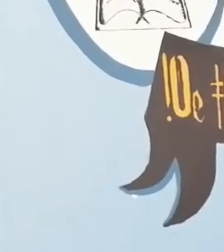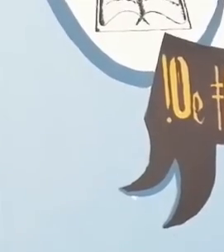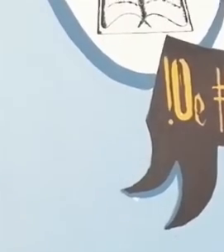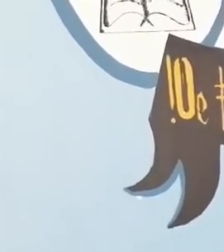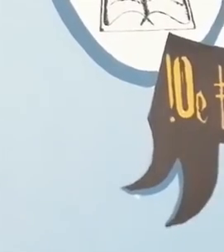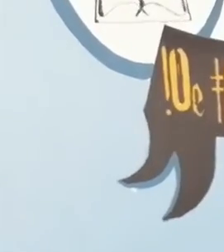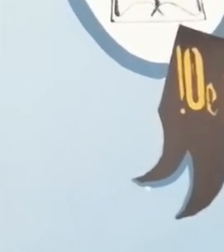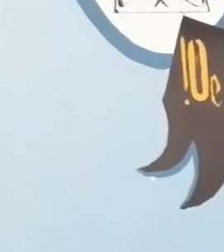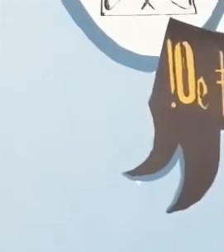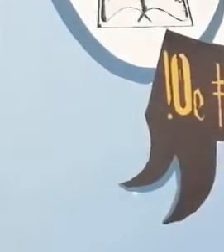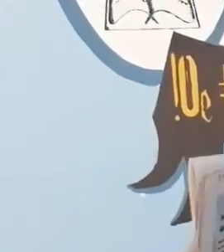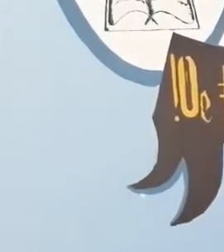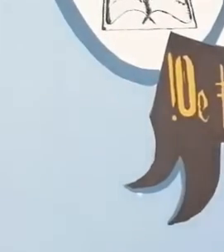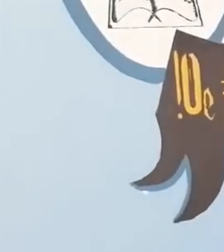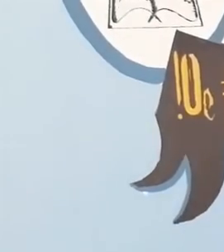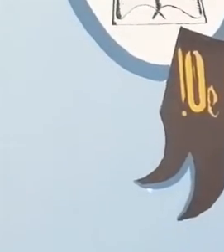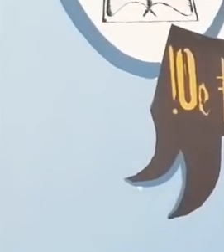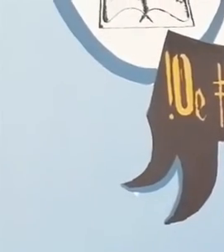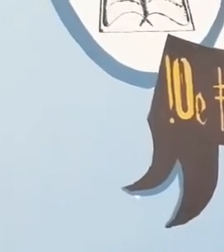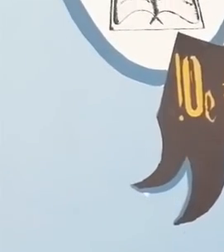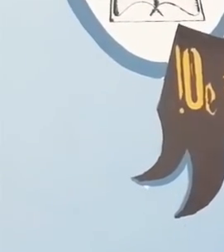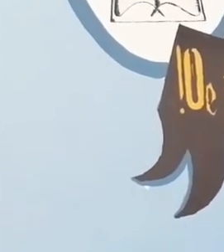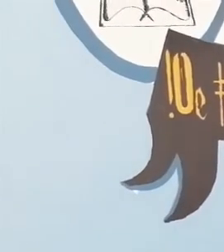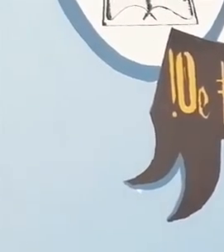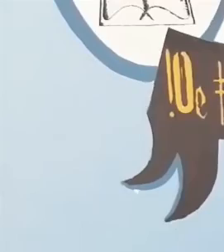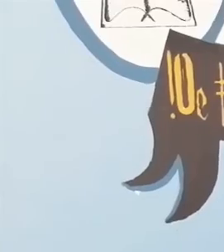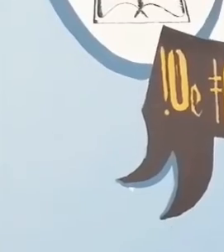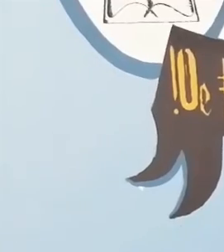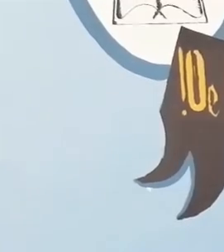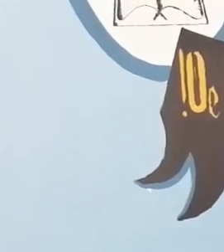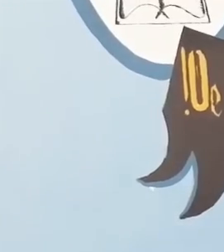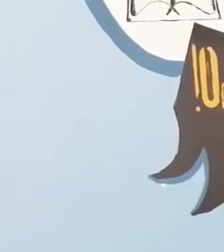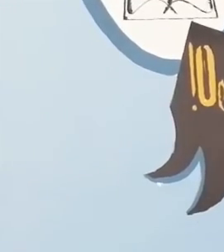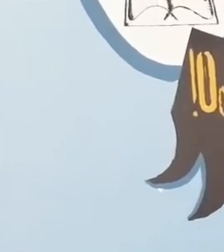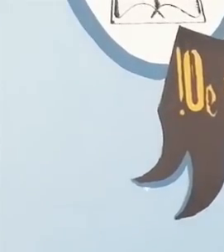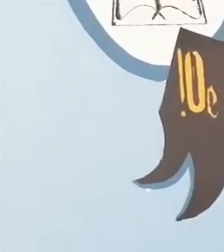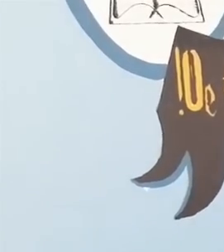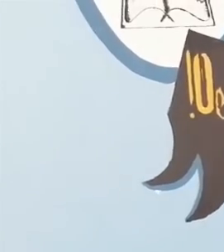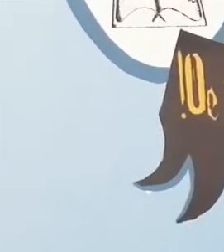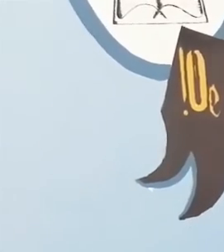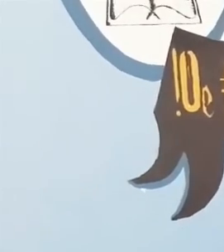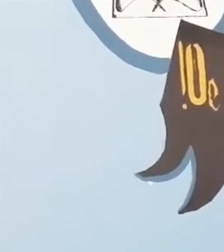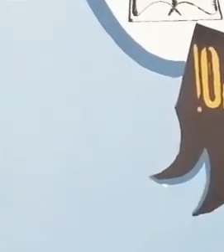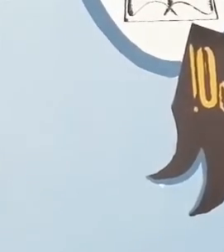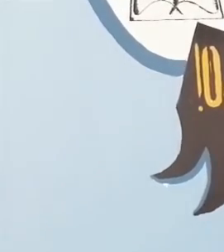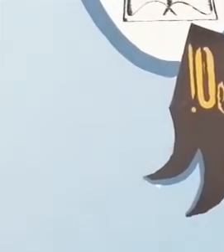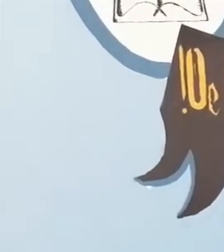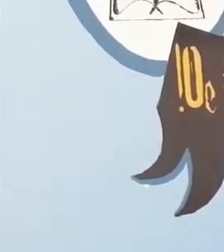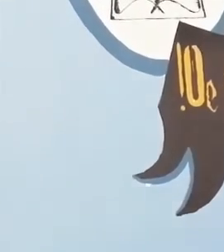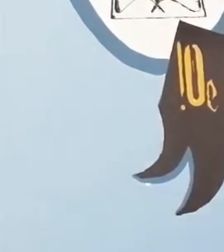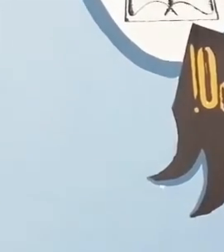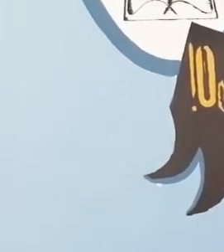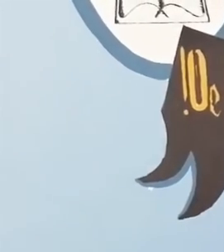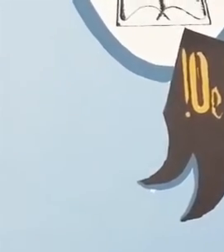coming in, they are washing their hands there by the TP tap, and then they are entering. But they don't contact that much with the teachers. They Yes. are